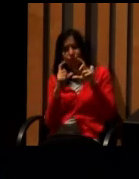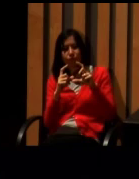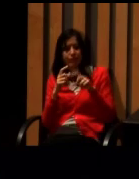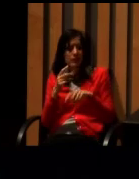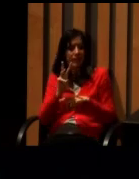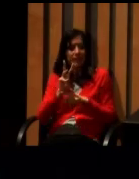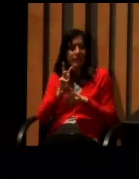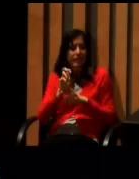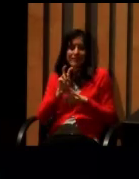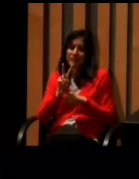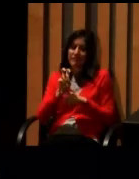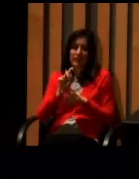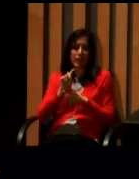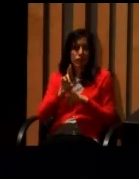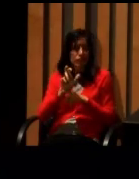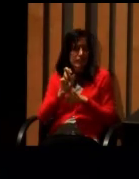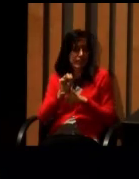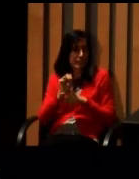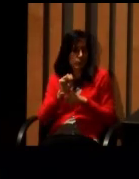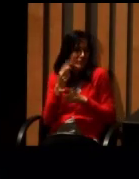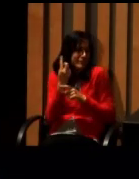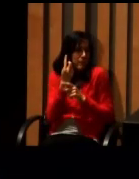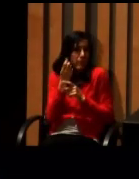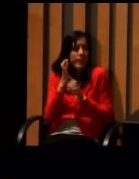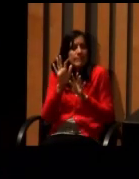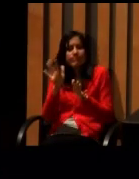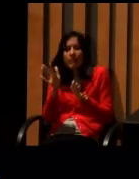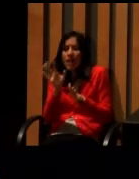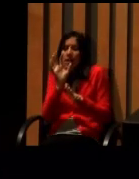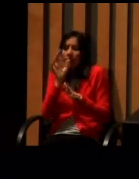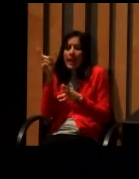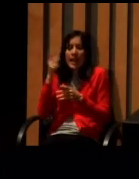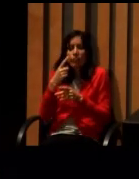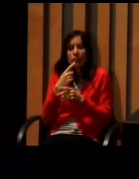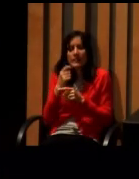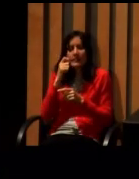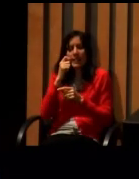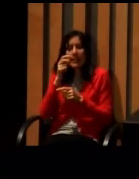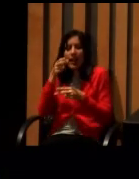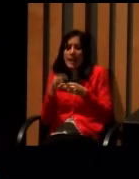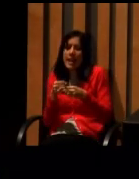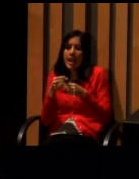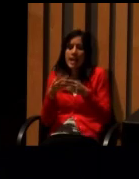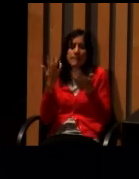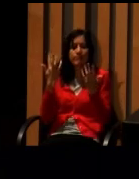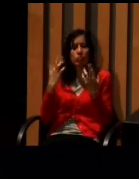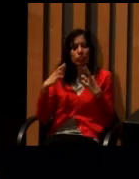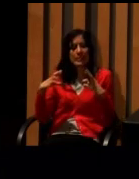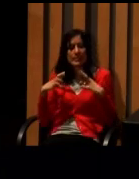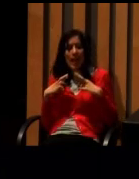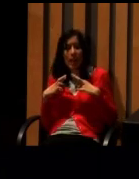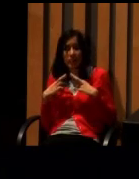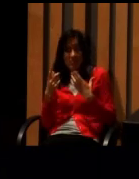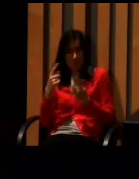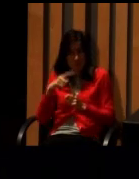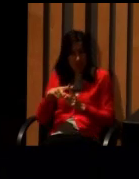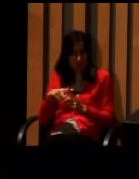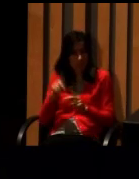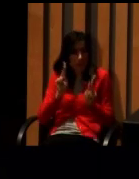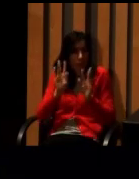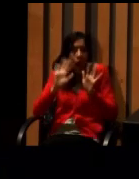the old nickname honorably, you'd have the old merchandise and memorabilia going like crazy on